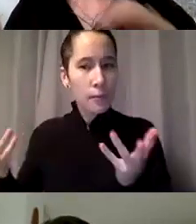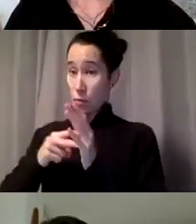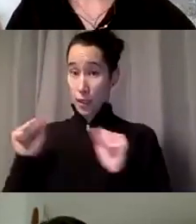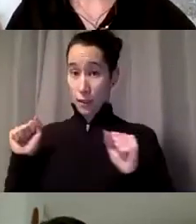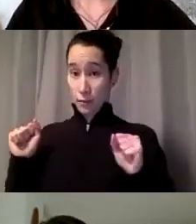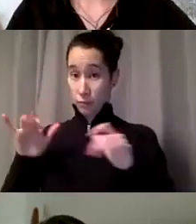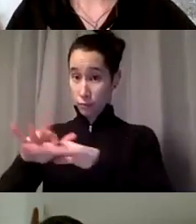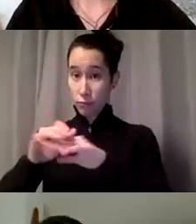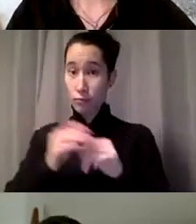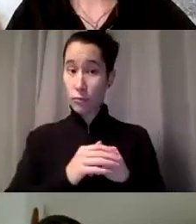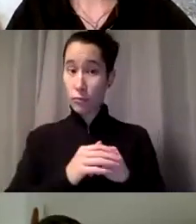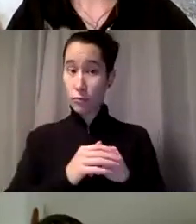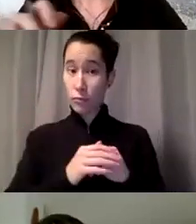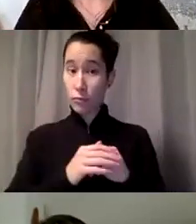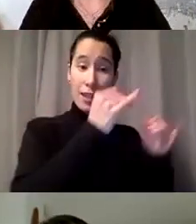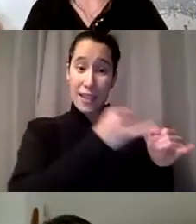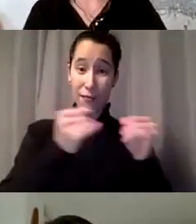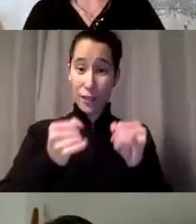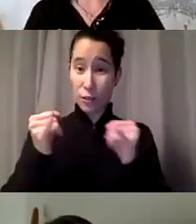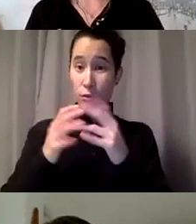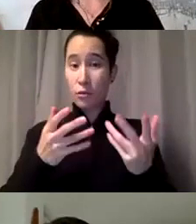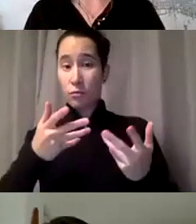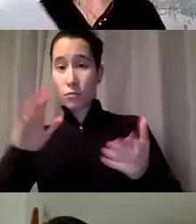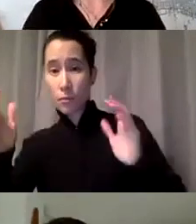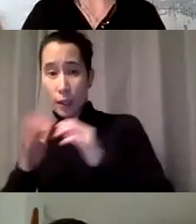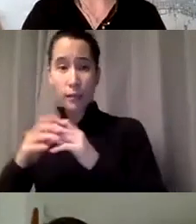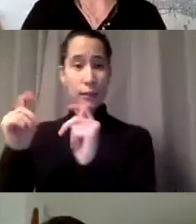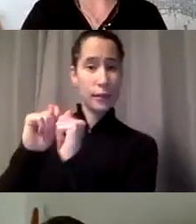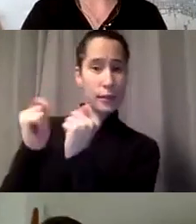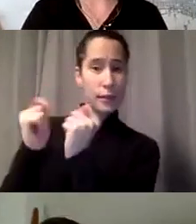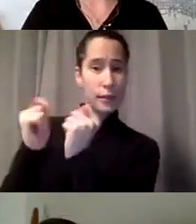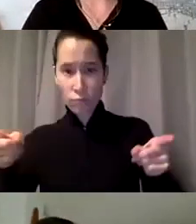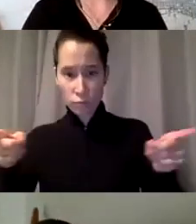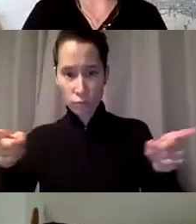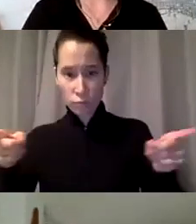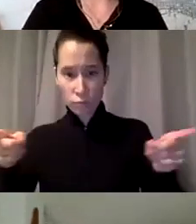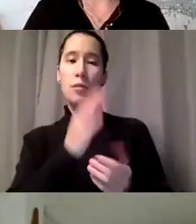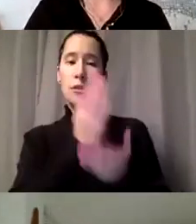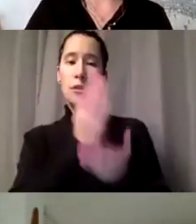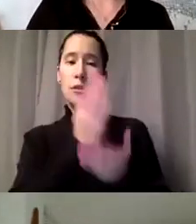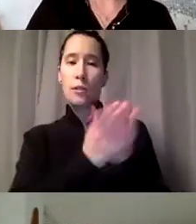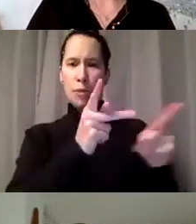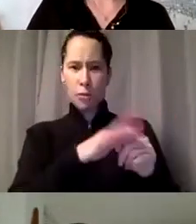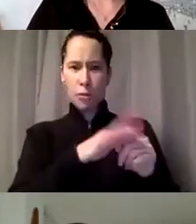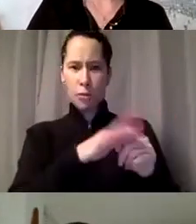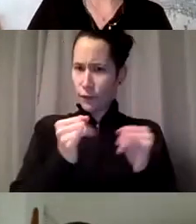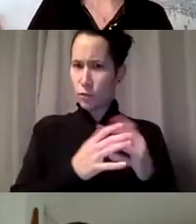will be able to point to and have a clear idea of where their sport lands and what that means.